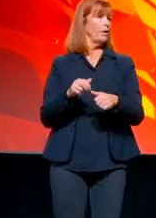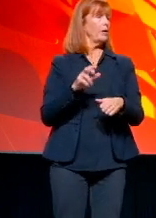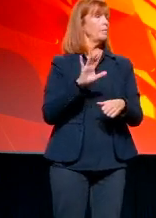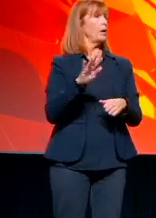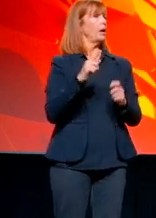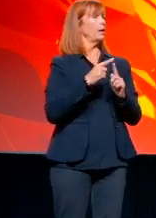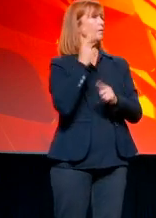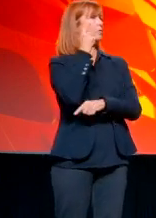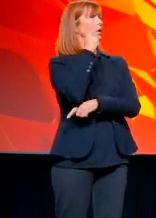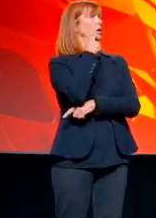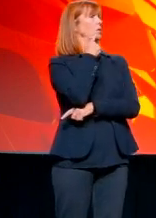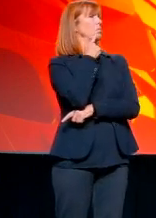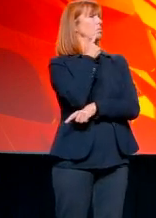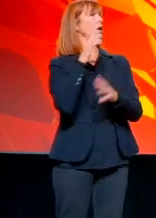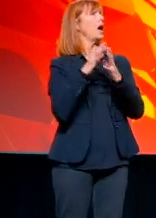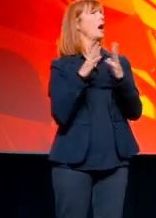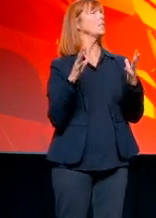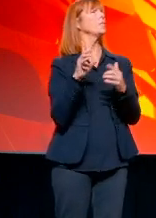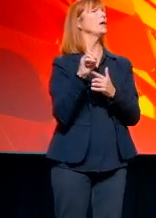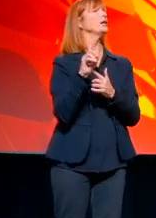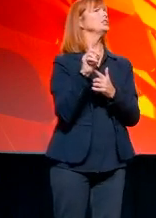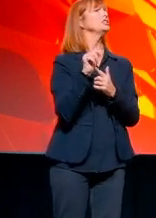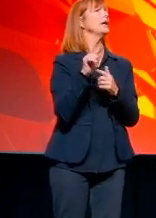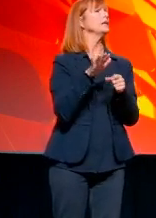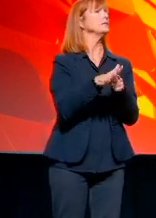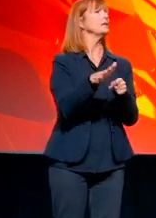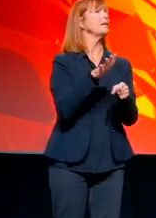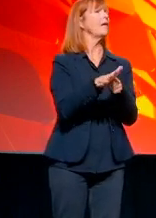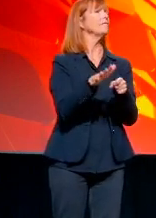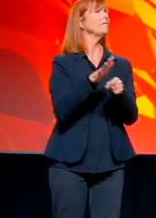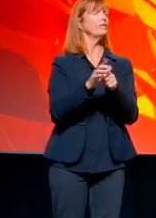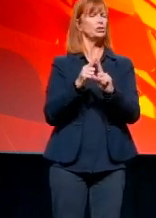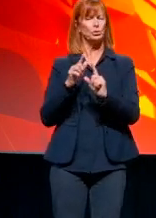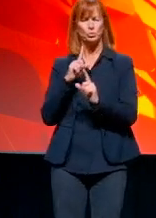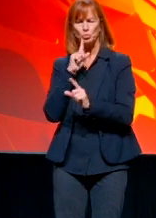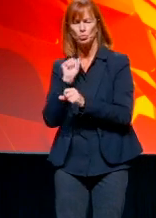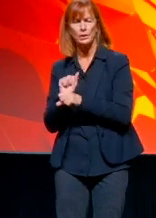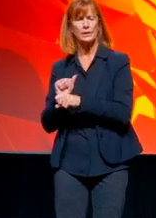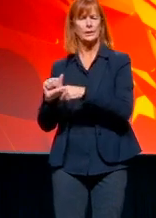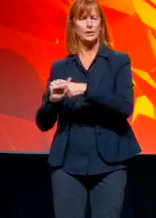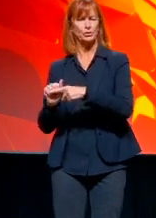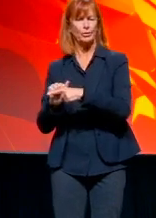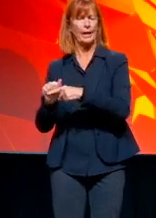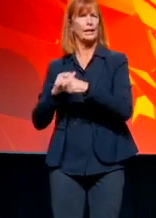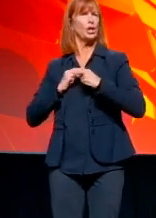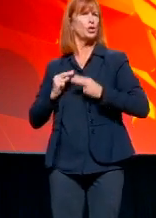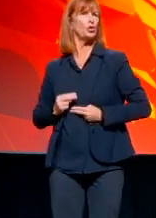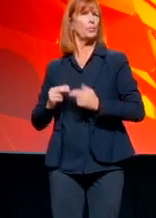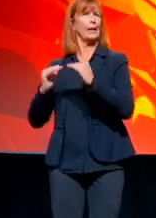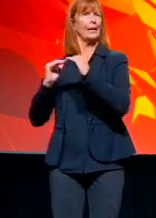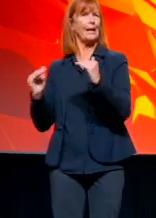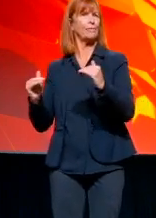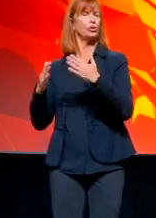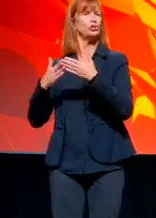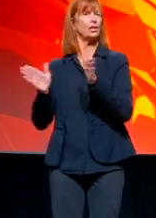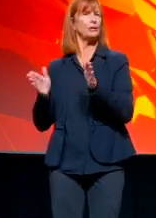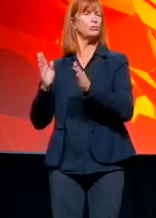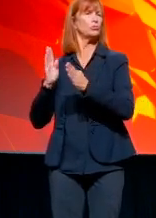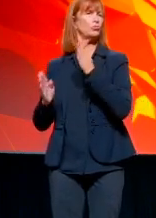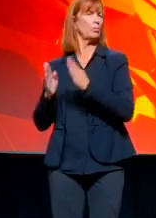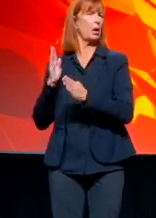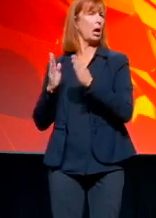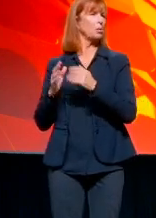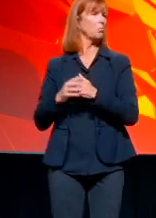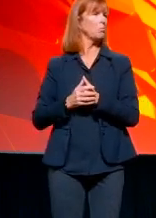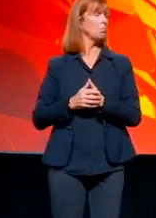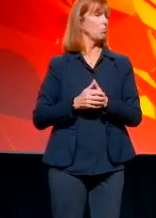much data, how much compute is sufficient for us to train that kind of truly human-level generalist robots, I would say that